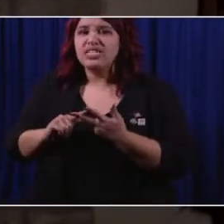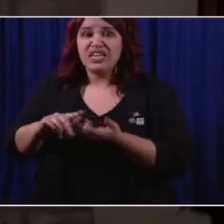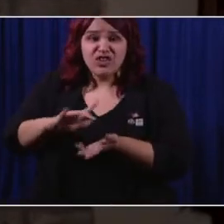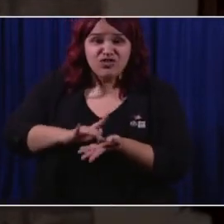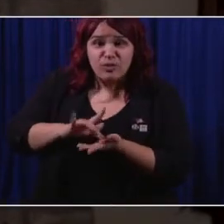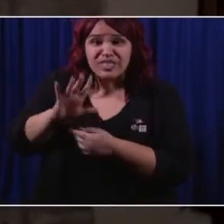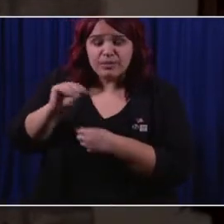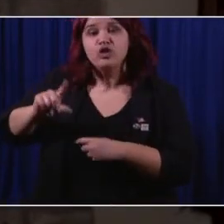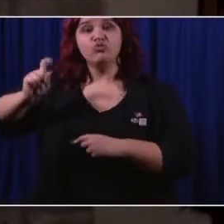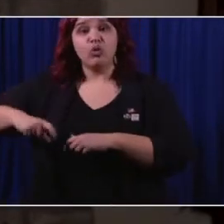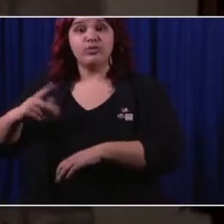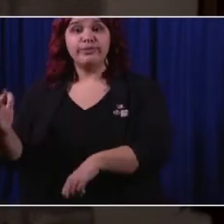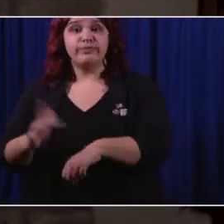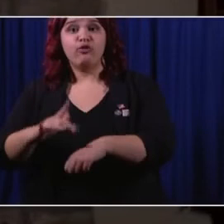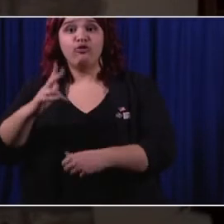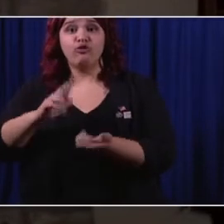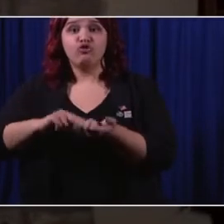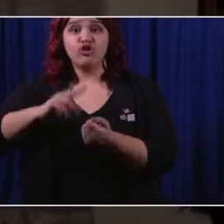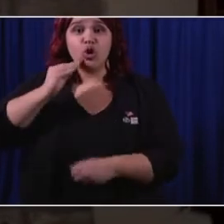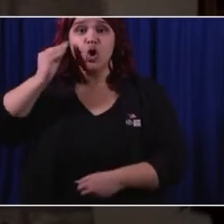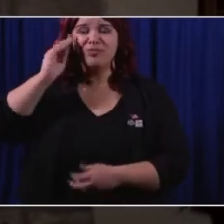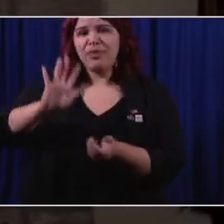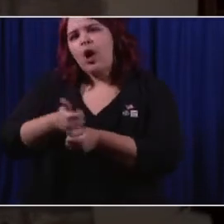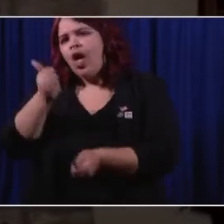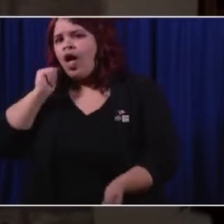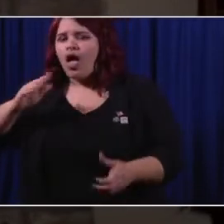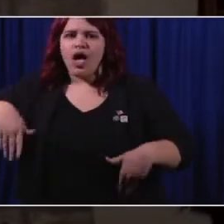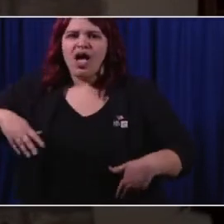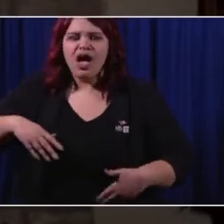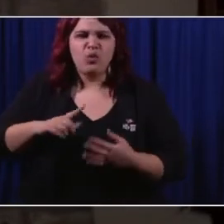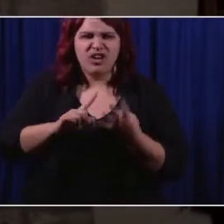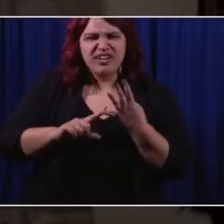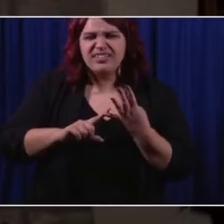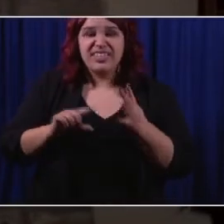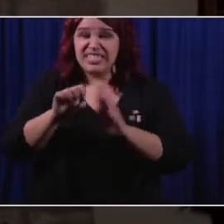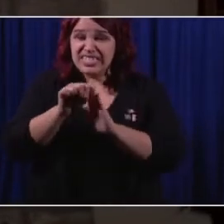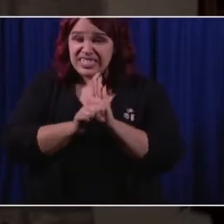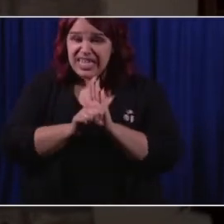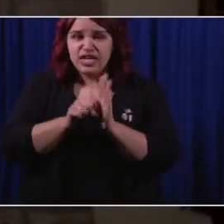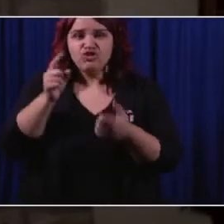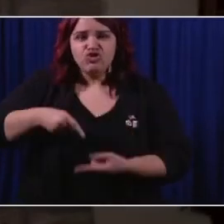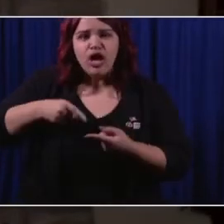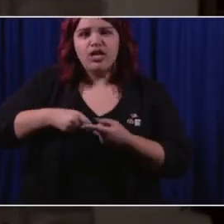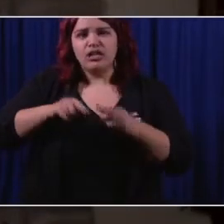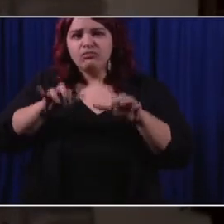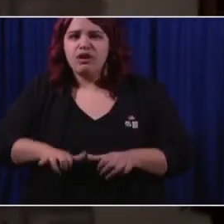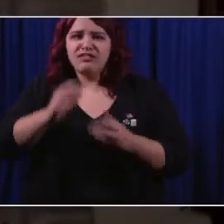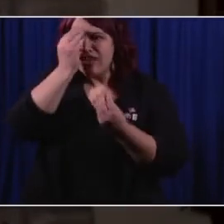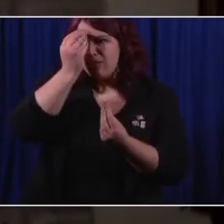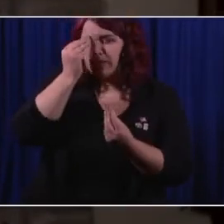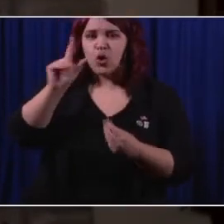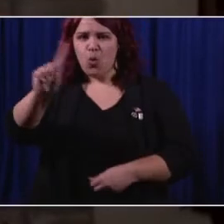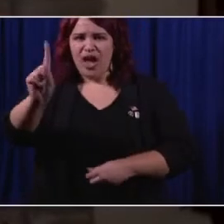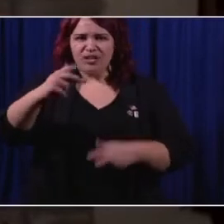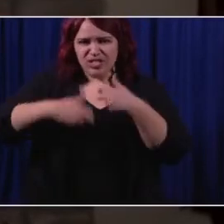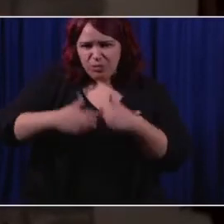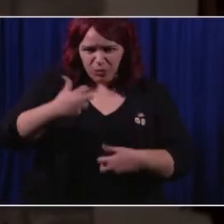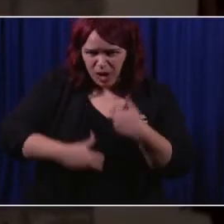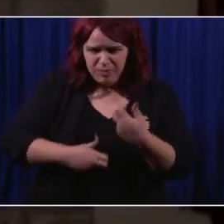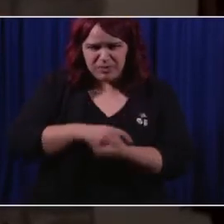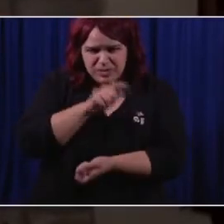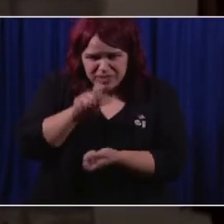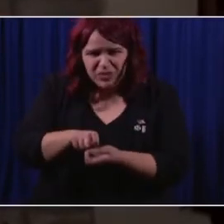nursing homes? Is the state having problems with data? Like where does this plot fall? Look,